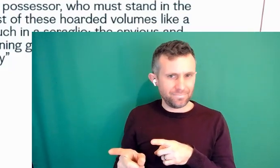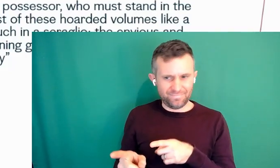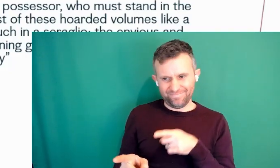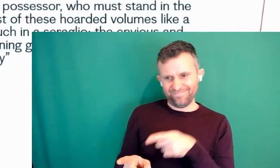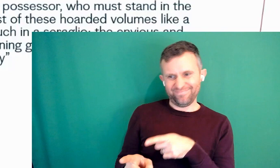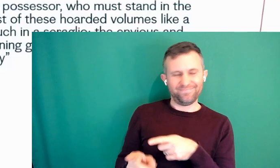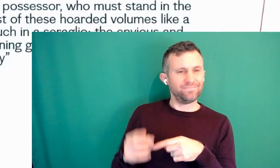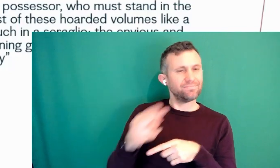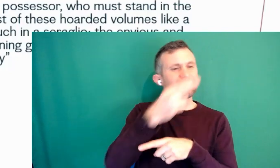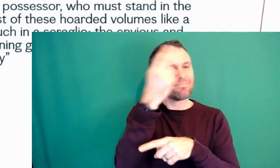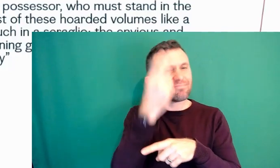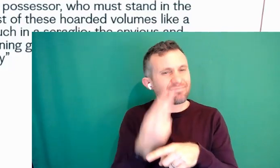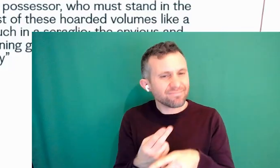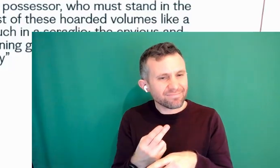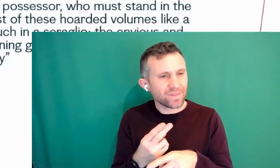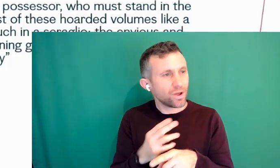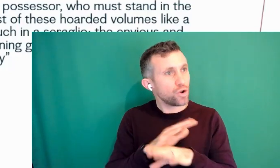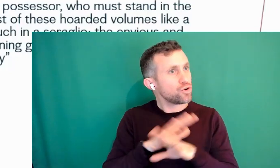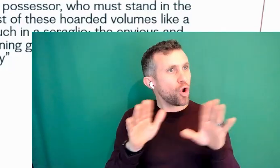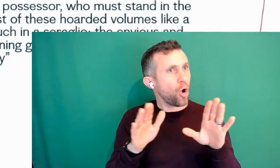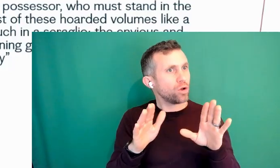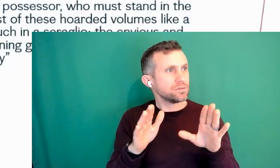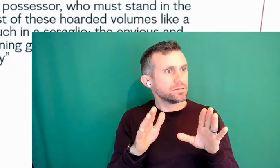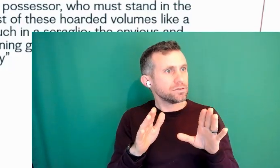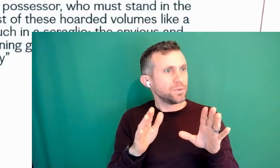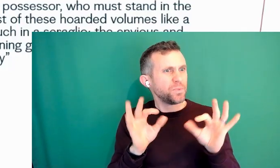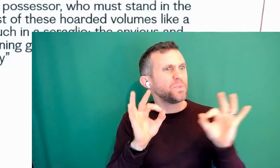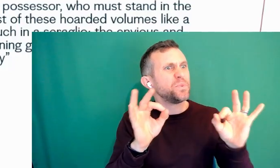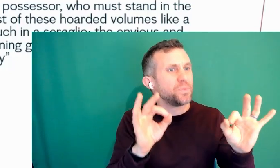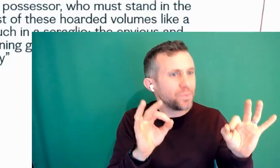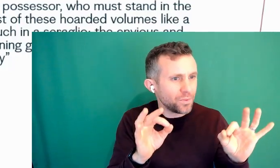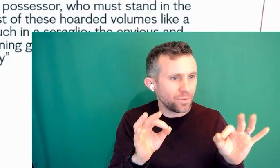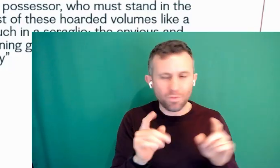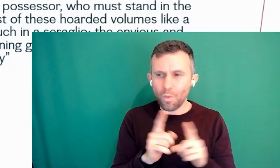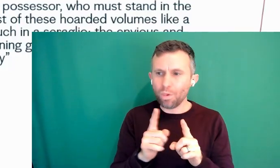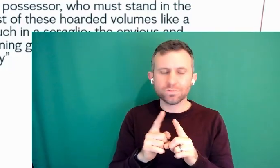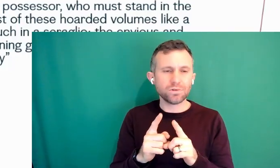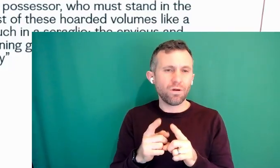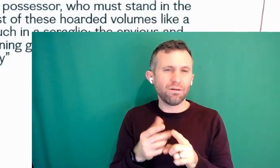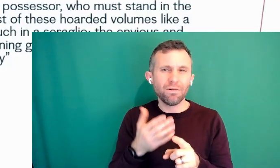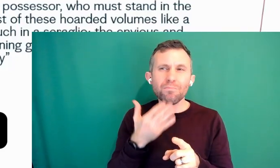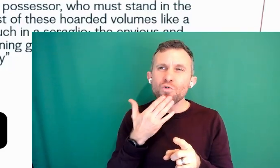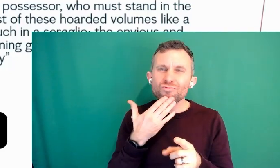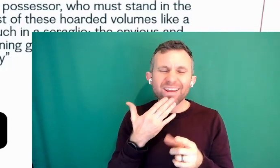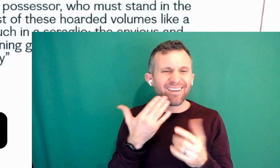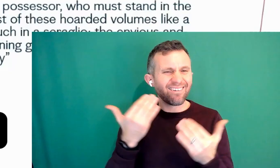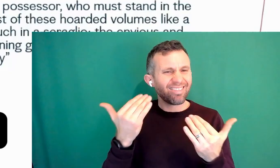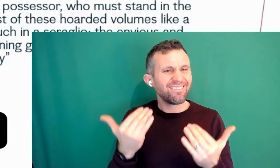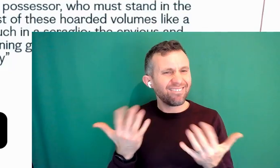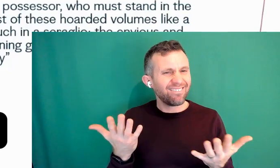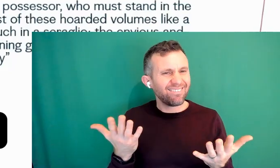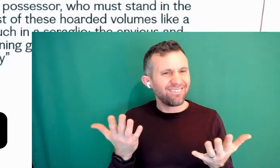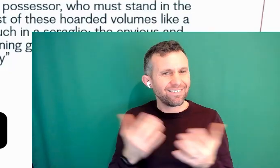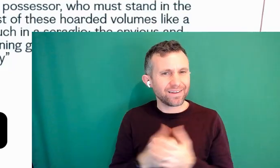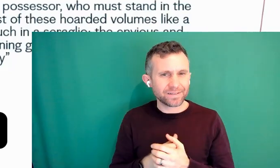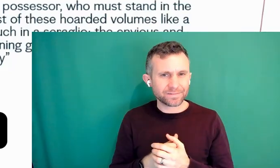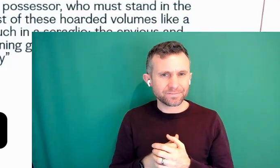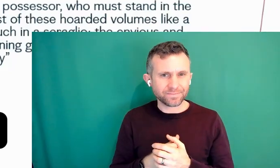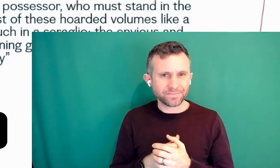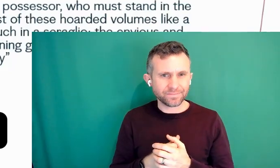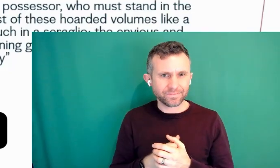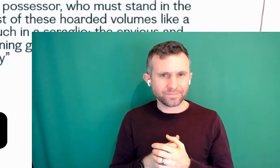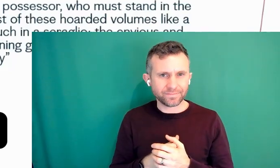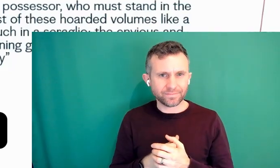Soane was proud of this fact, but private about it. so he knew whoever had written